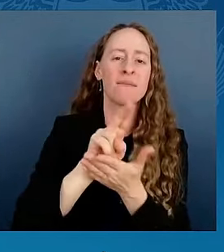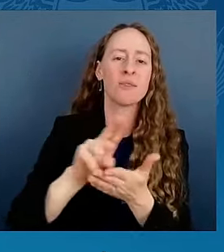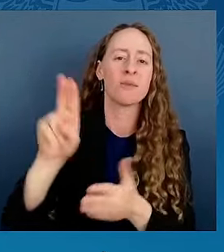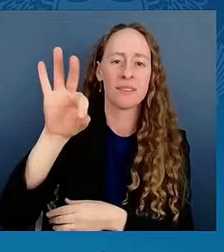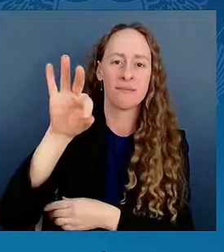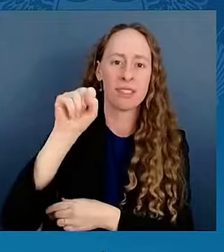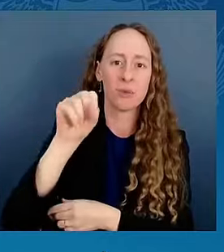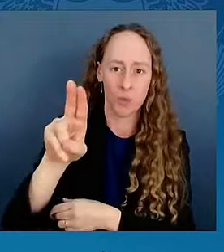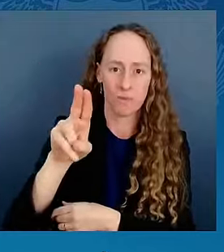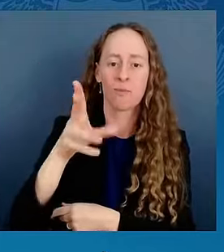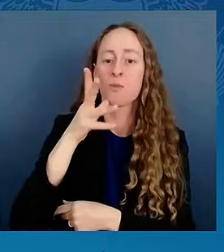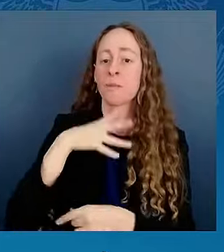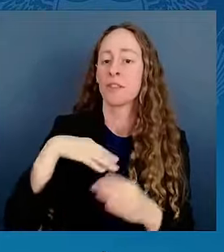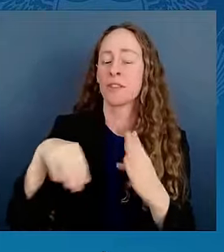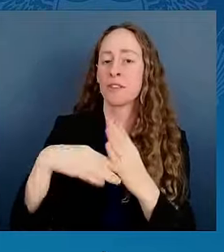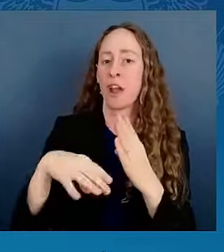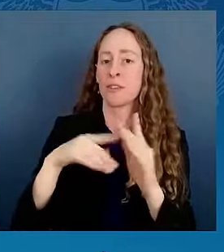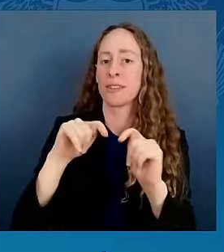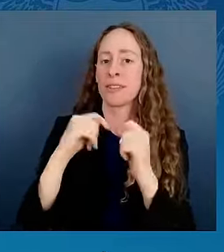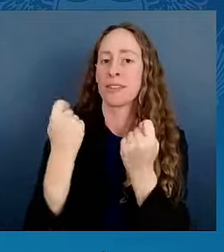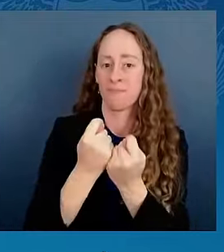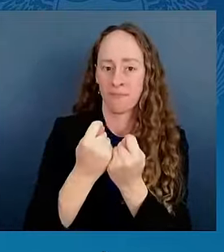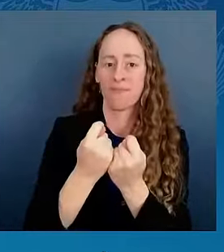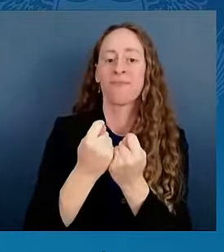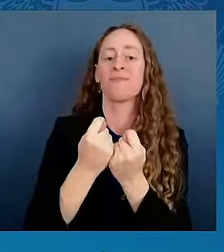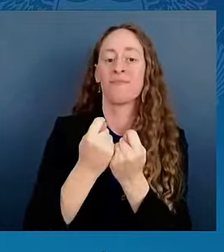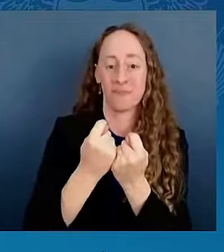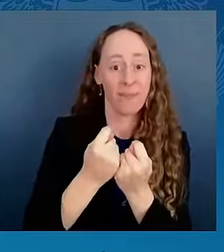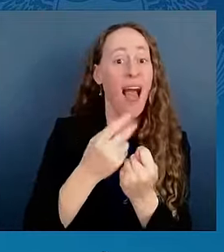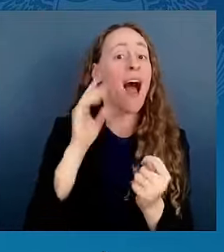team. Please welcome Jordan.